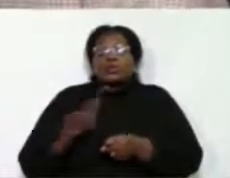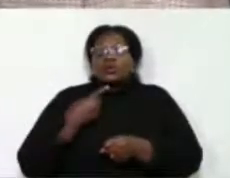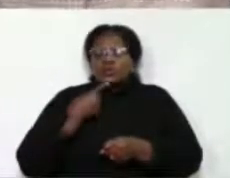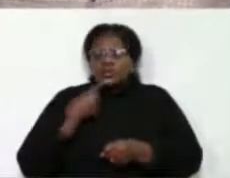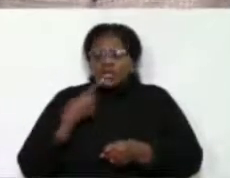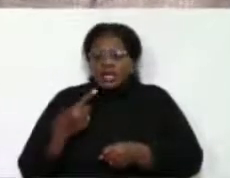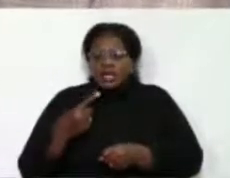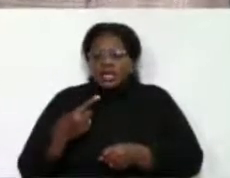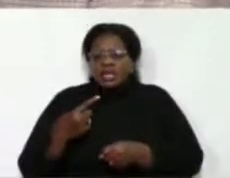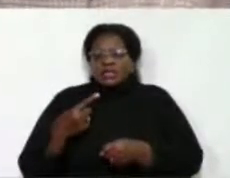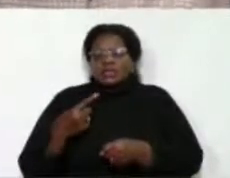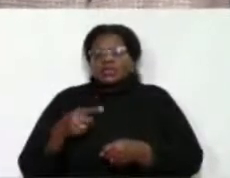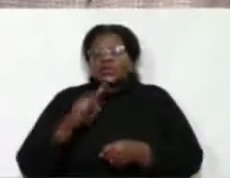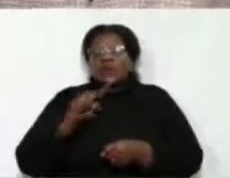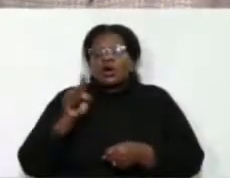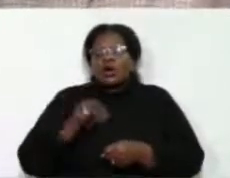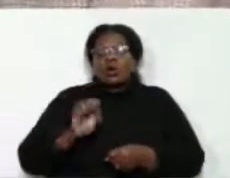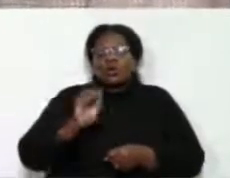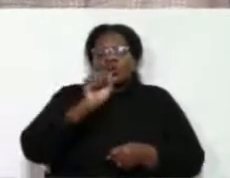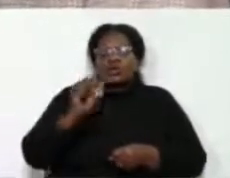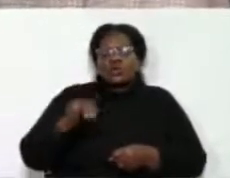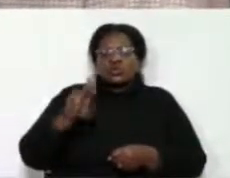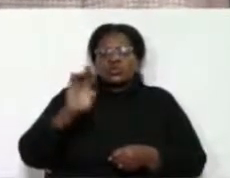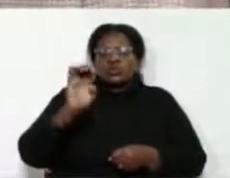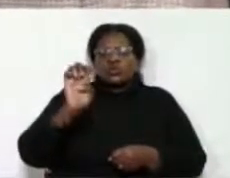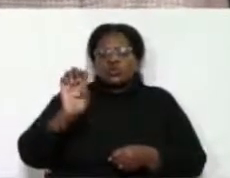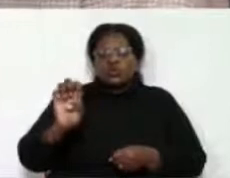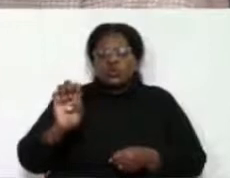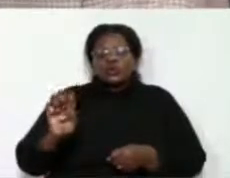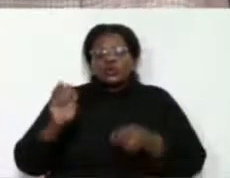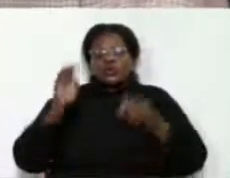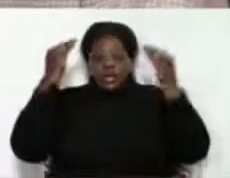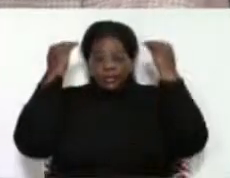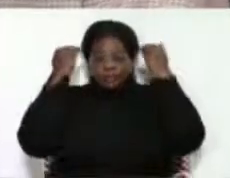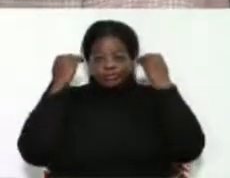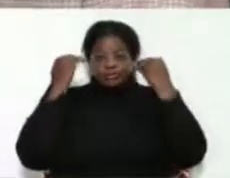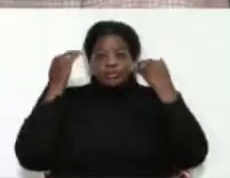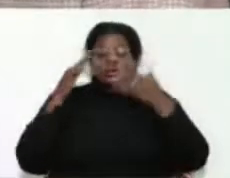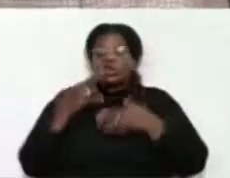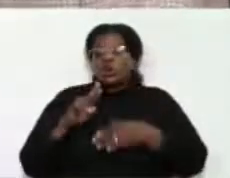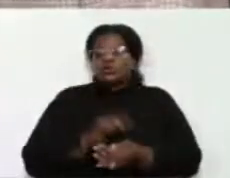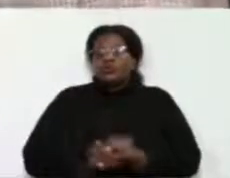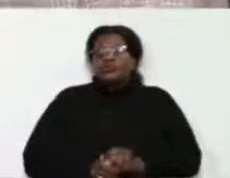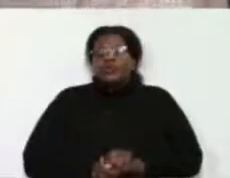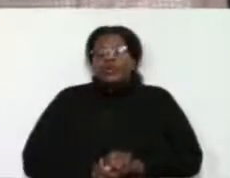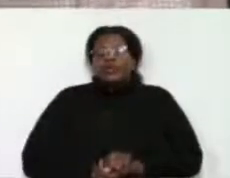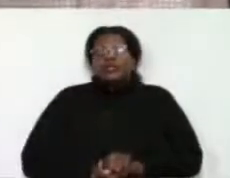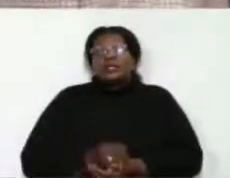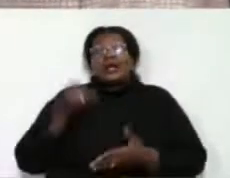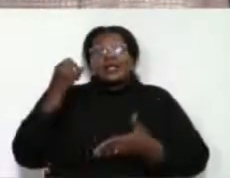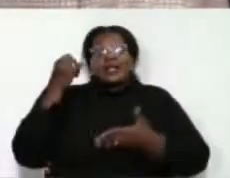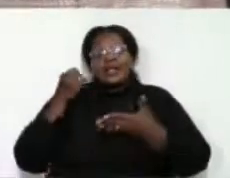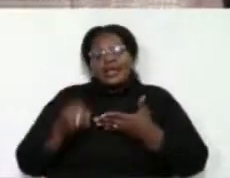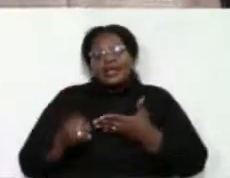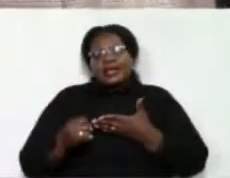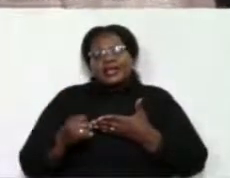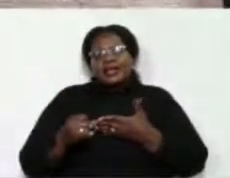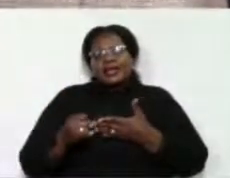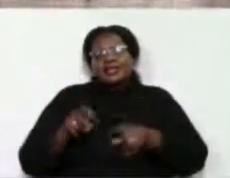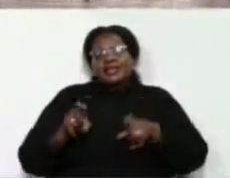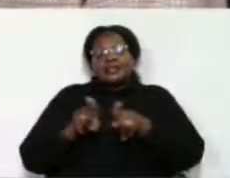role. I don't know if that's accurate to the people at home, but at the end of the day, I would be nervous as a